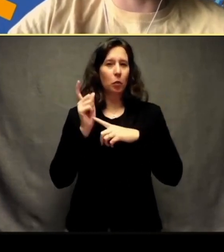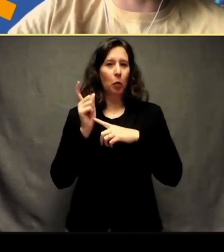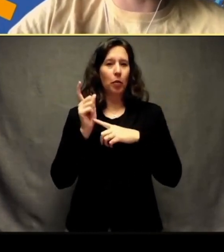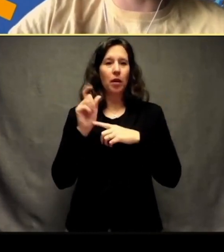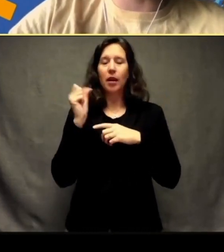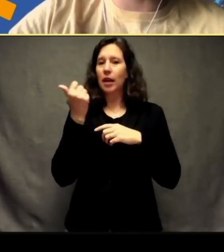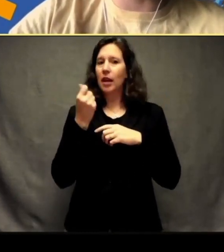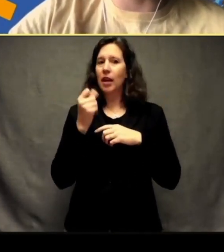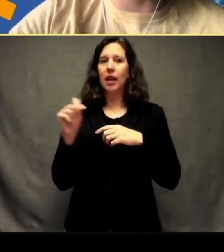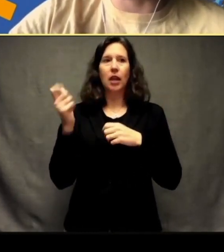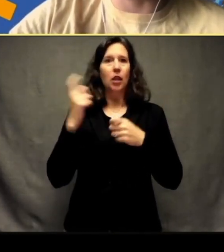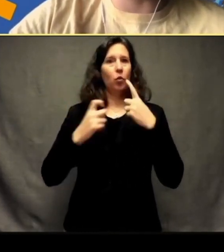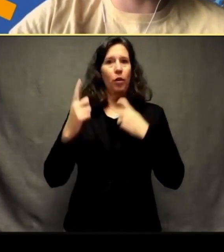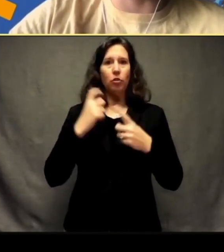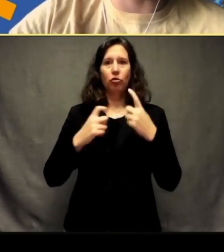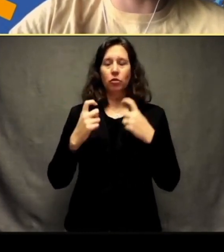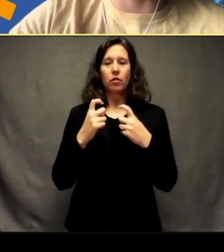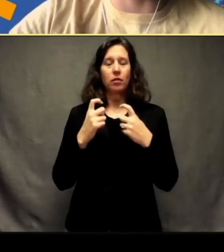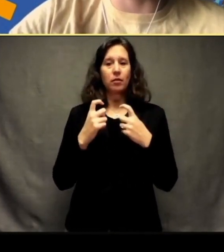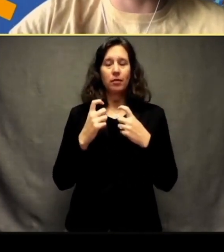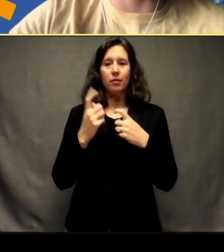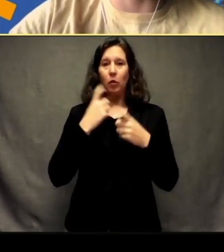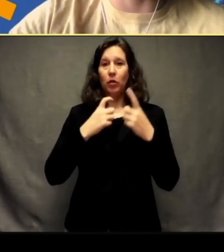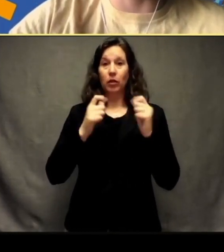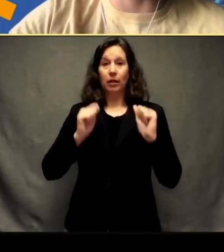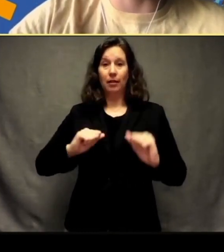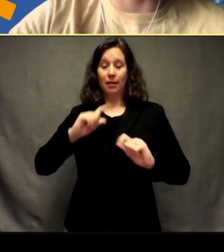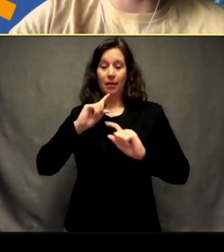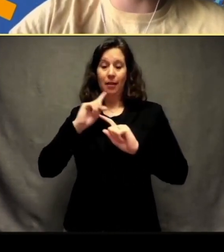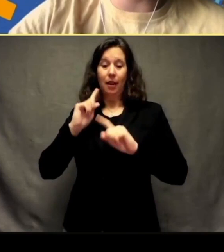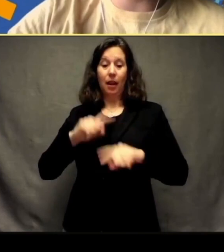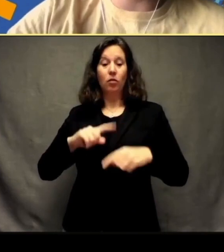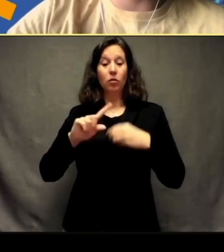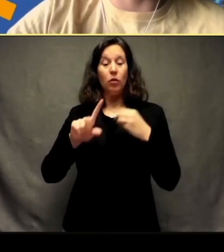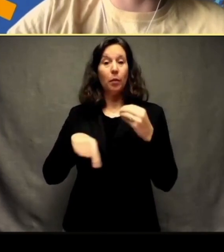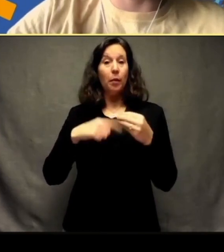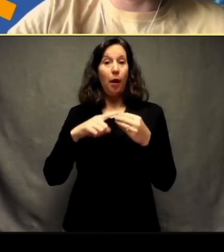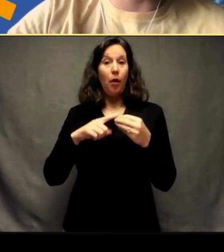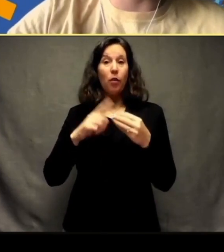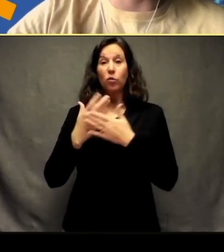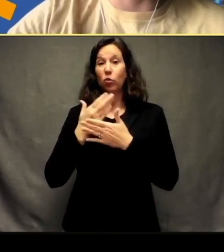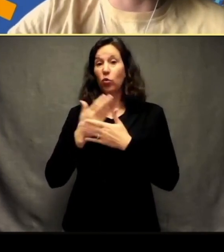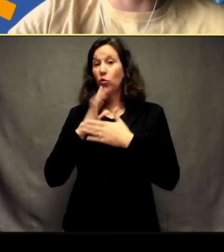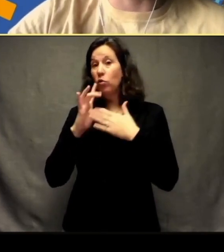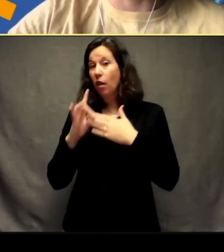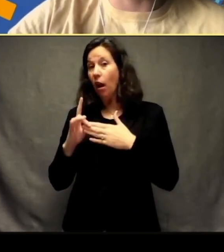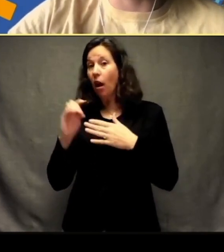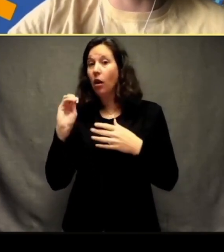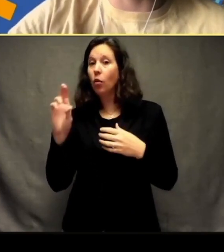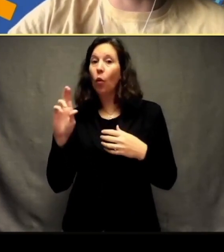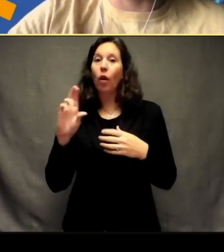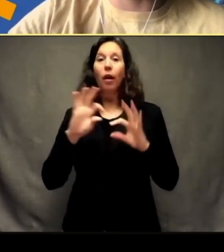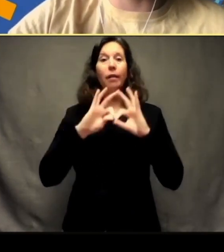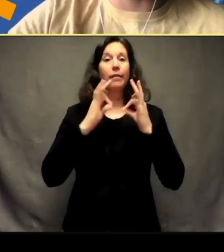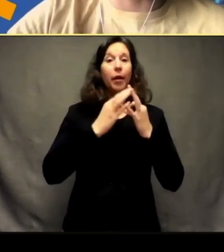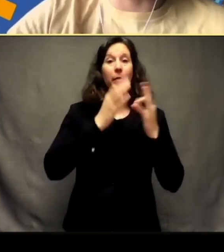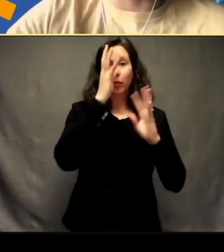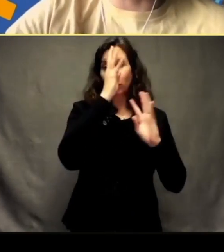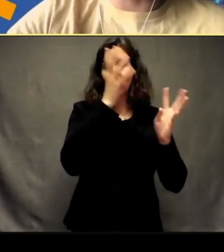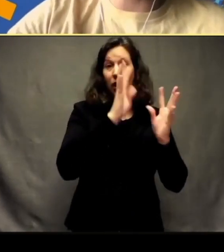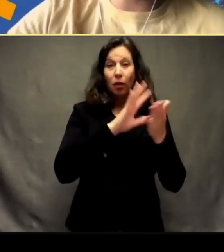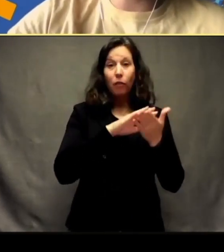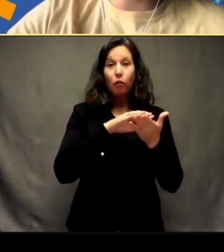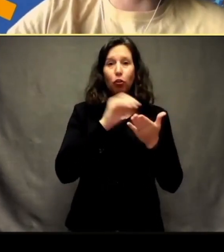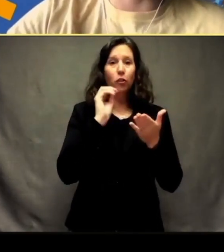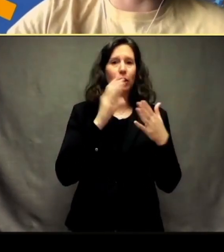there's any questions that you have or questions that we can answer about the new guide or about family creative learning in